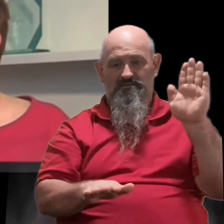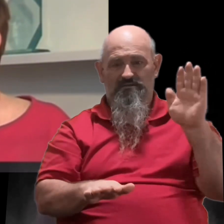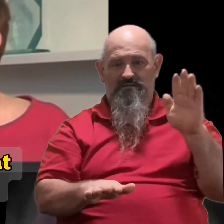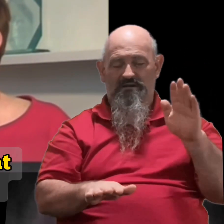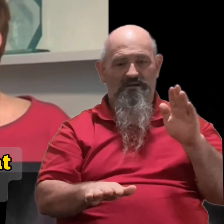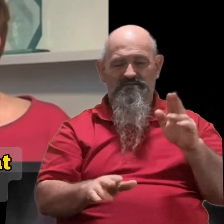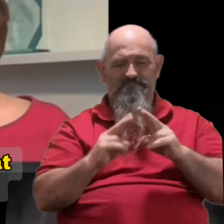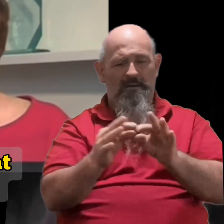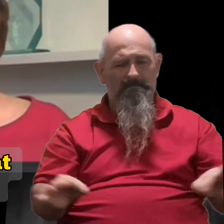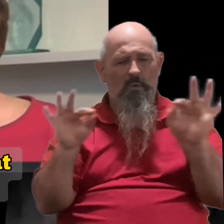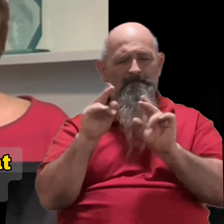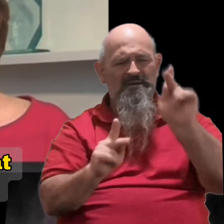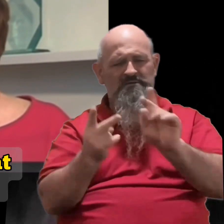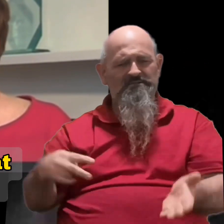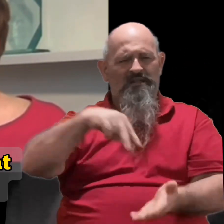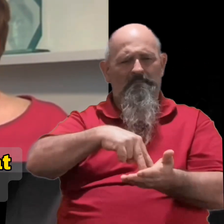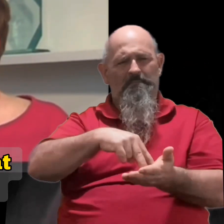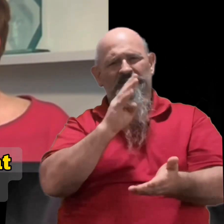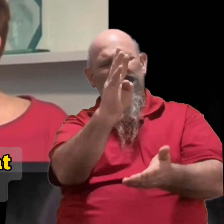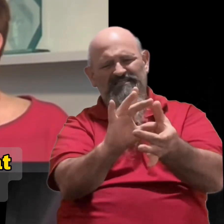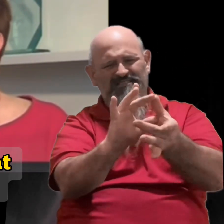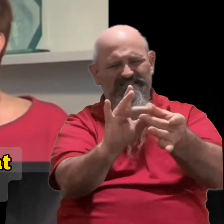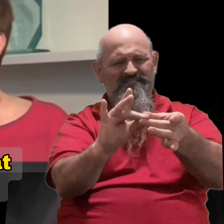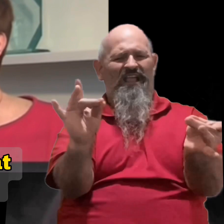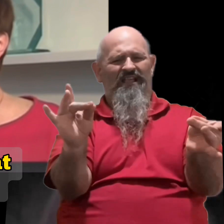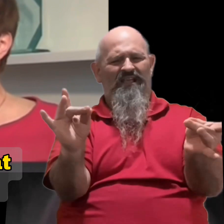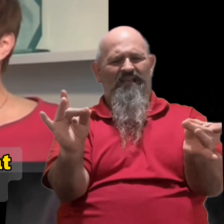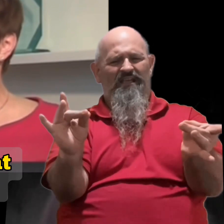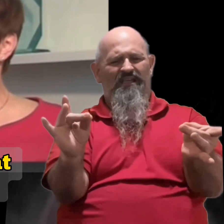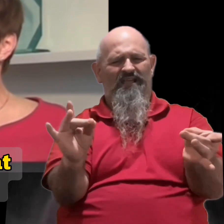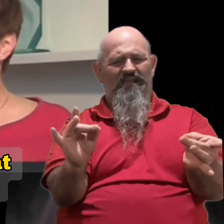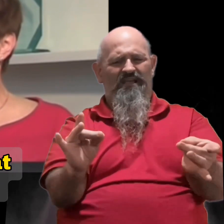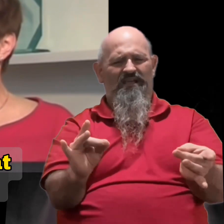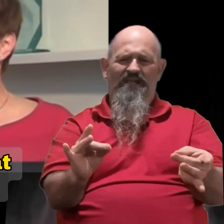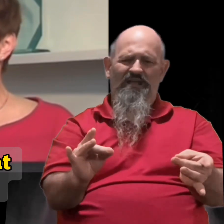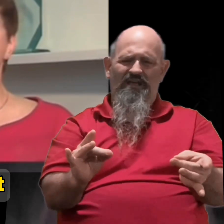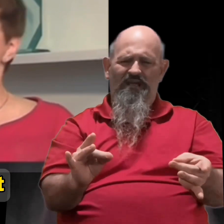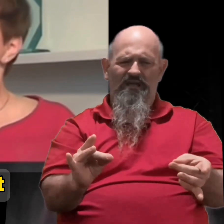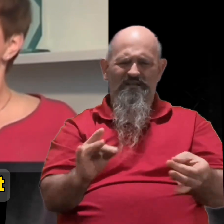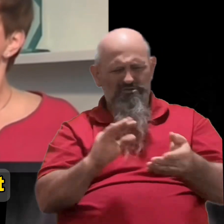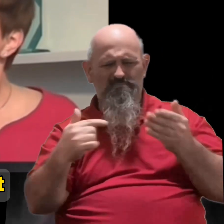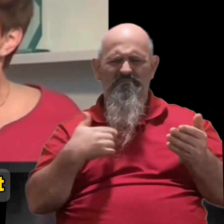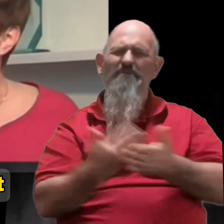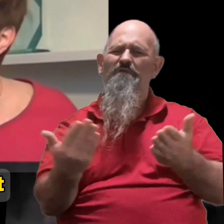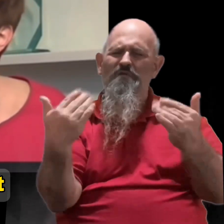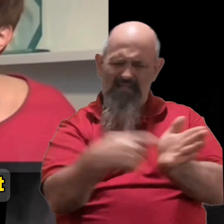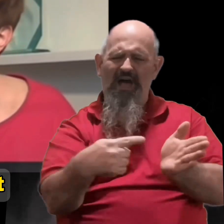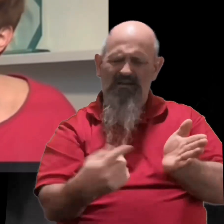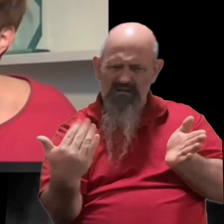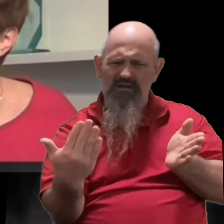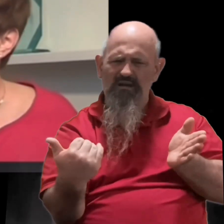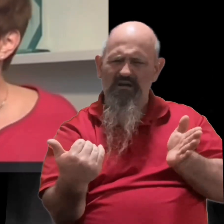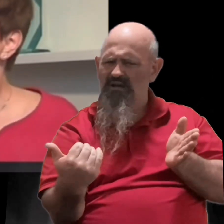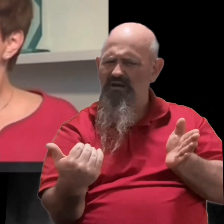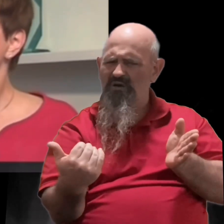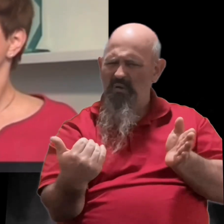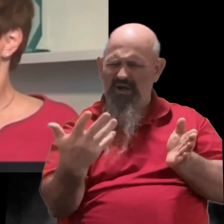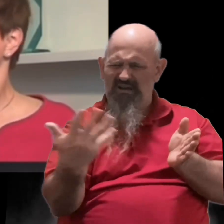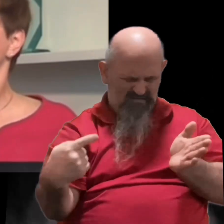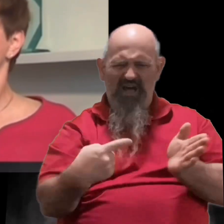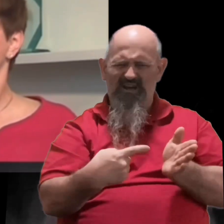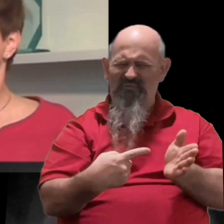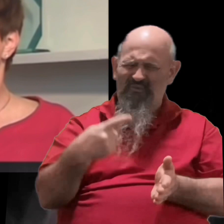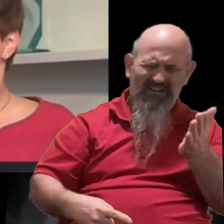statements, it's very important that people stand up and say, excuse me, prove that. What is